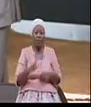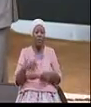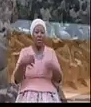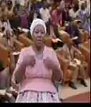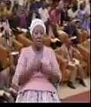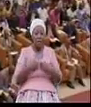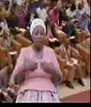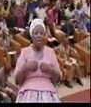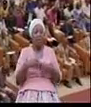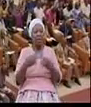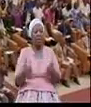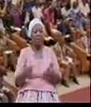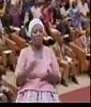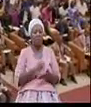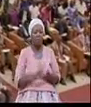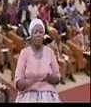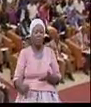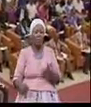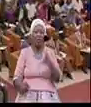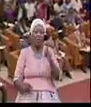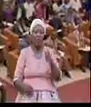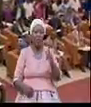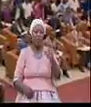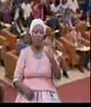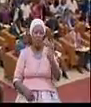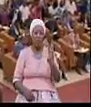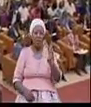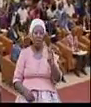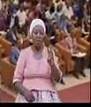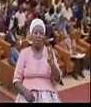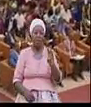26. In verse 26, and